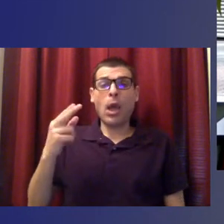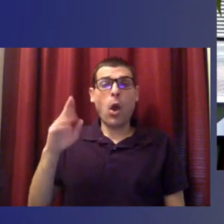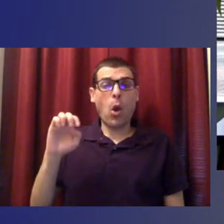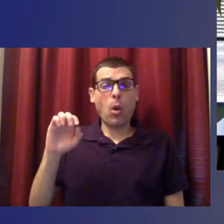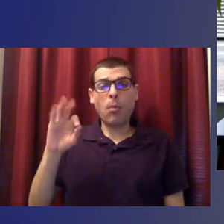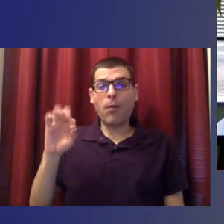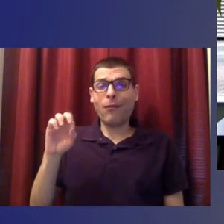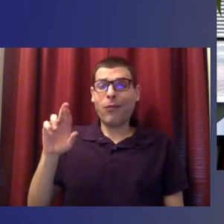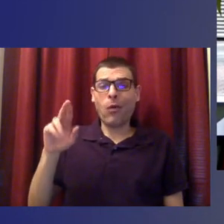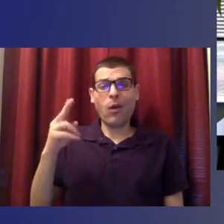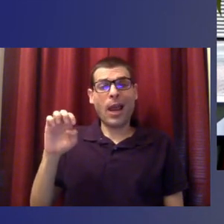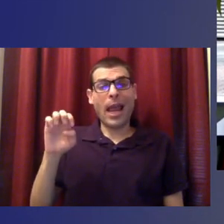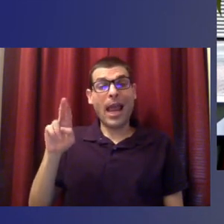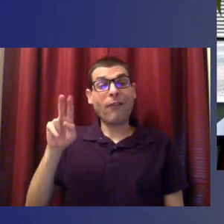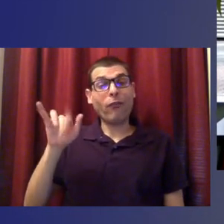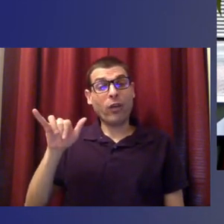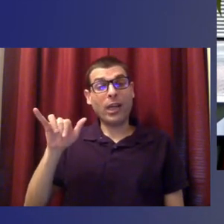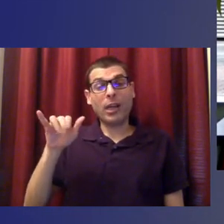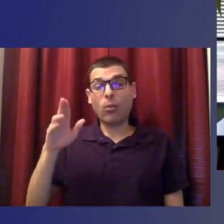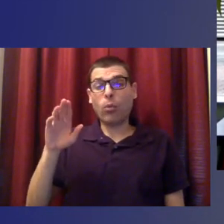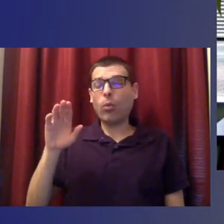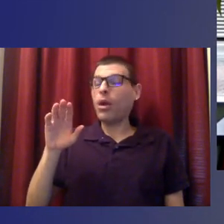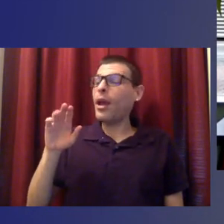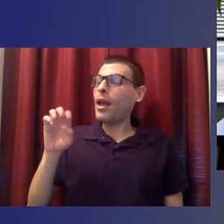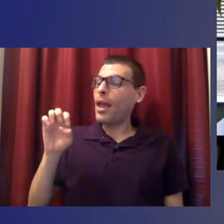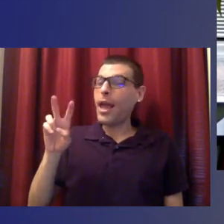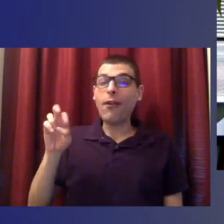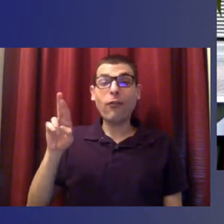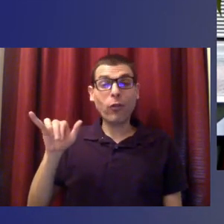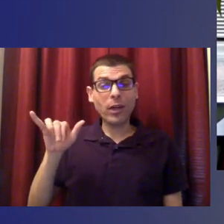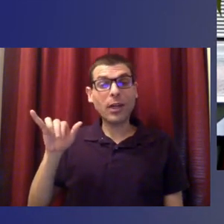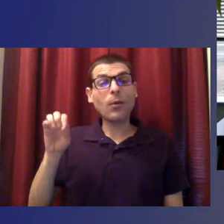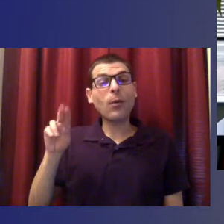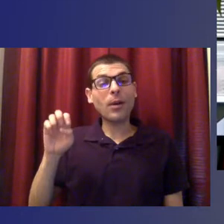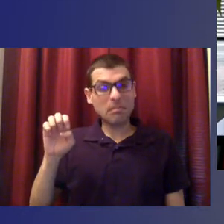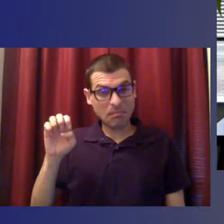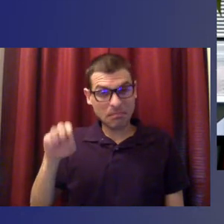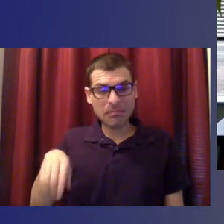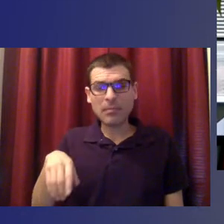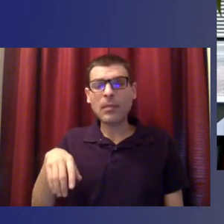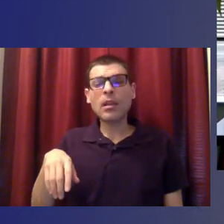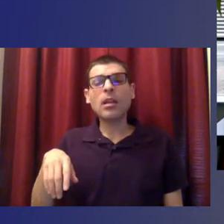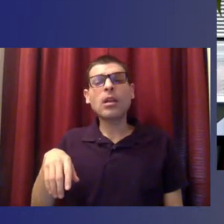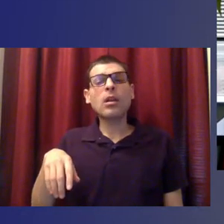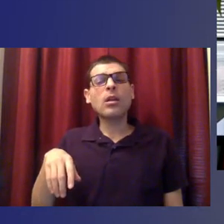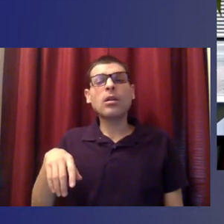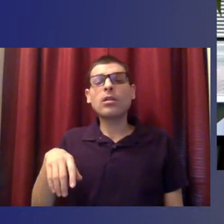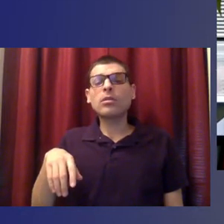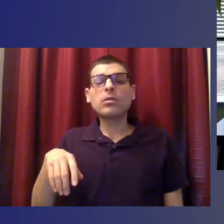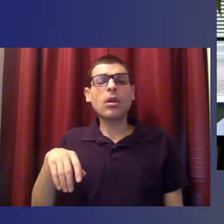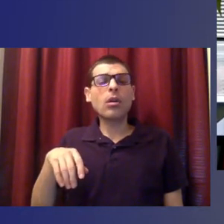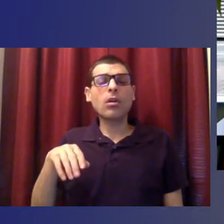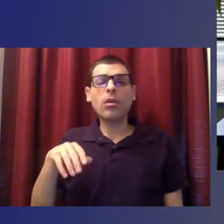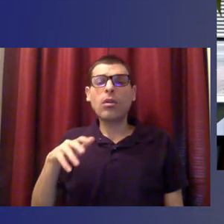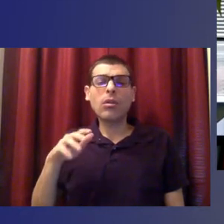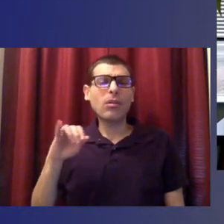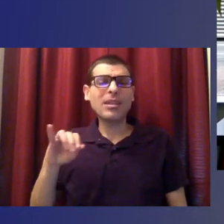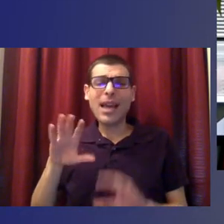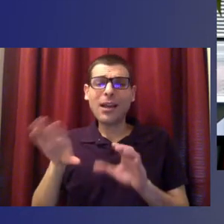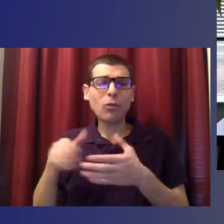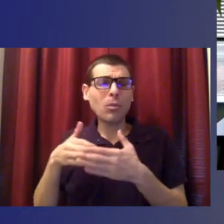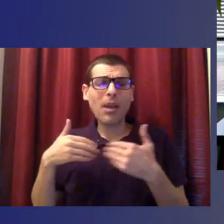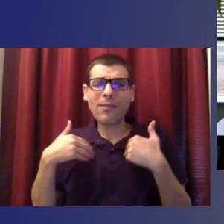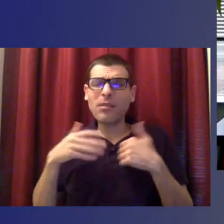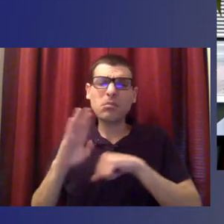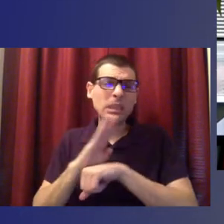also includes hundreds of community members, business community, philanthropic community, the providers,